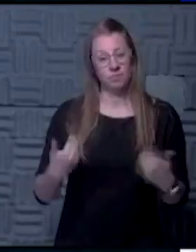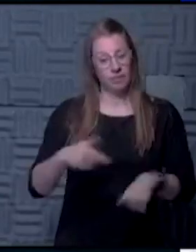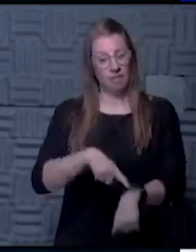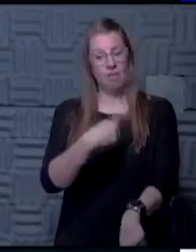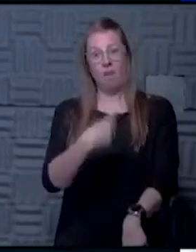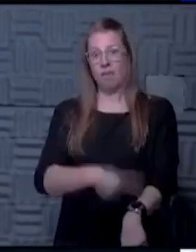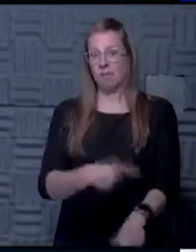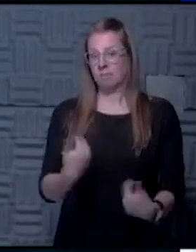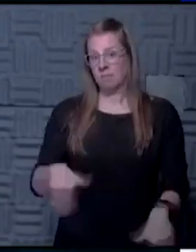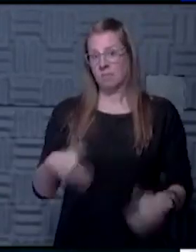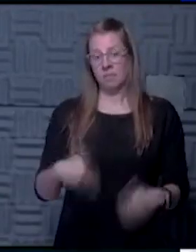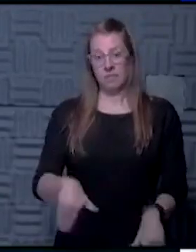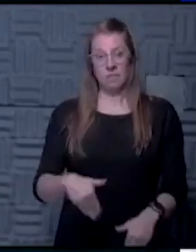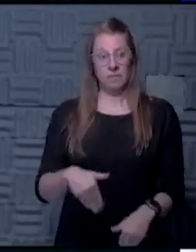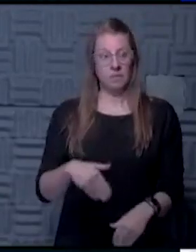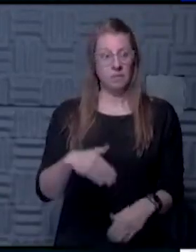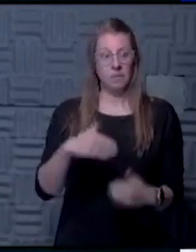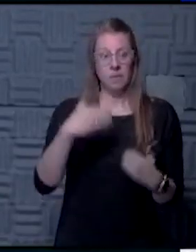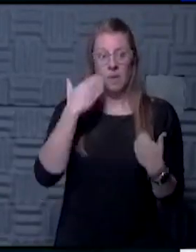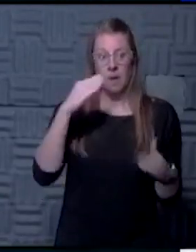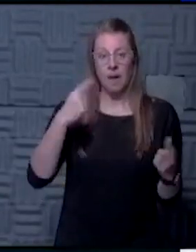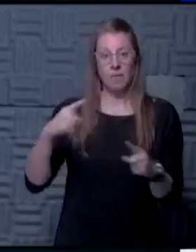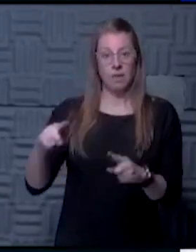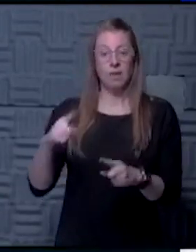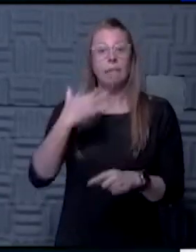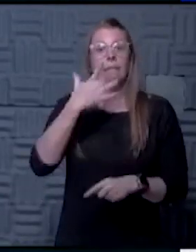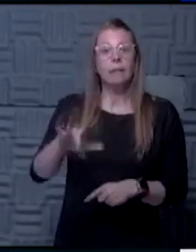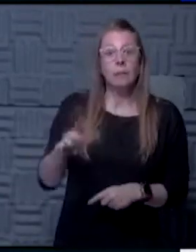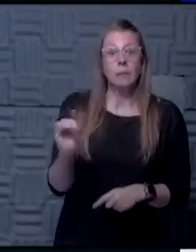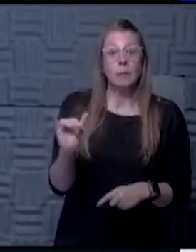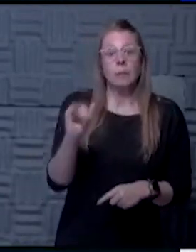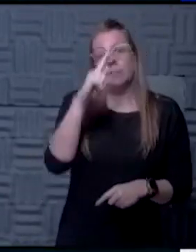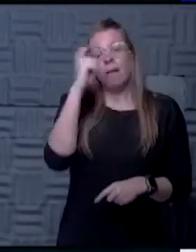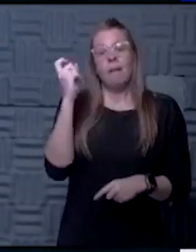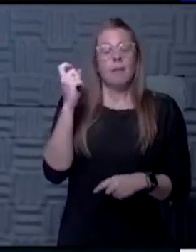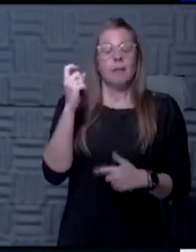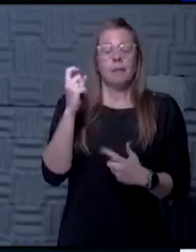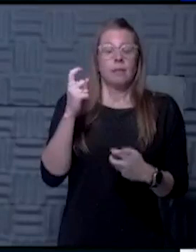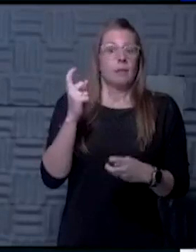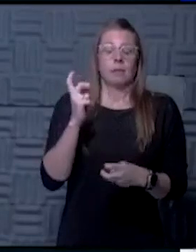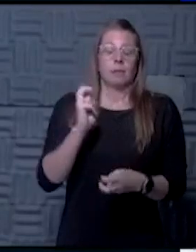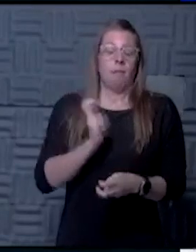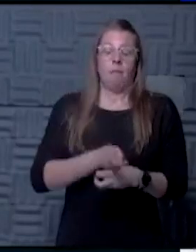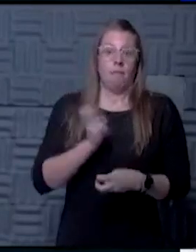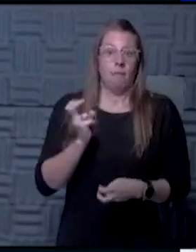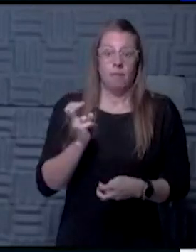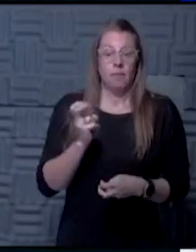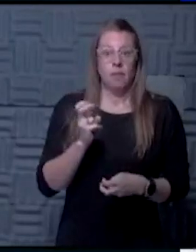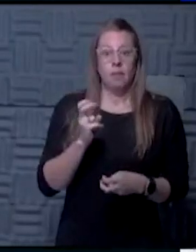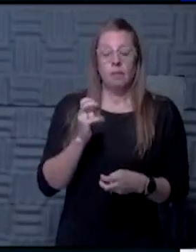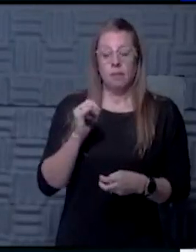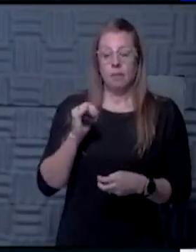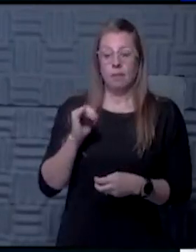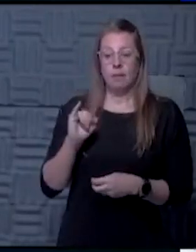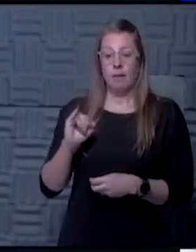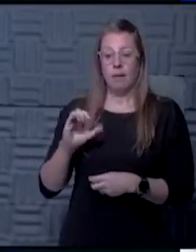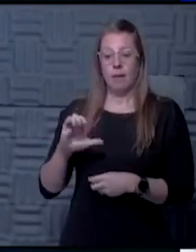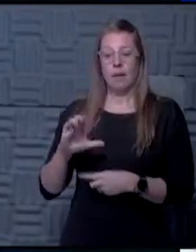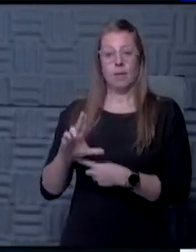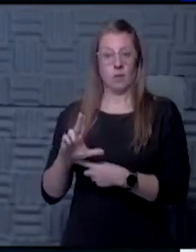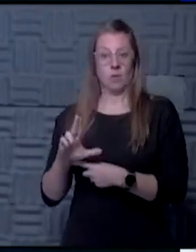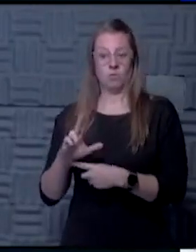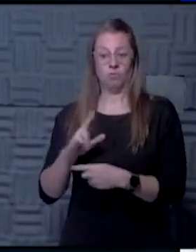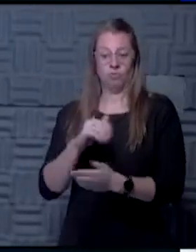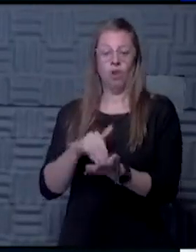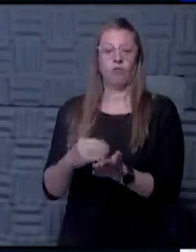long time to not know, and probably fortunate because it's so hard as an ICU physician, a former ICU